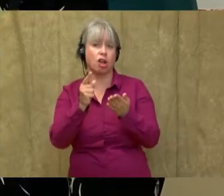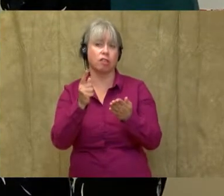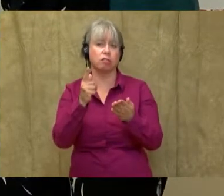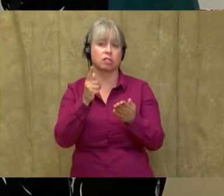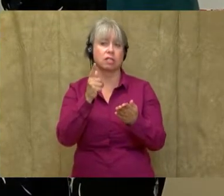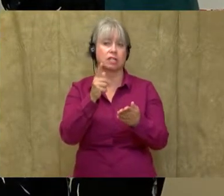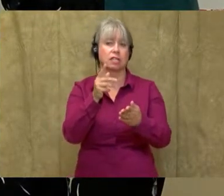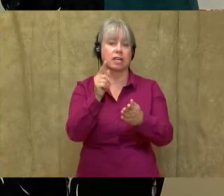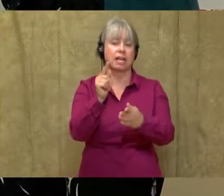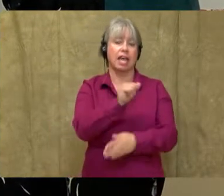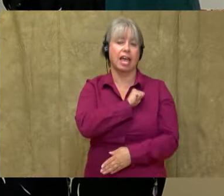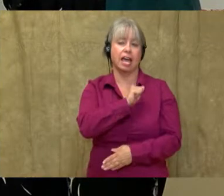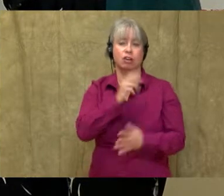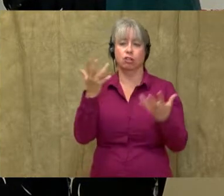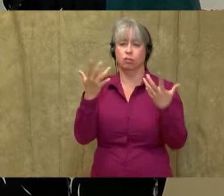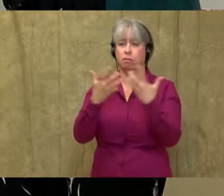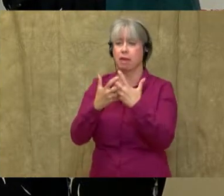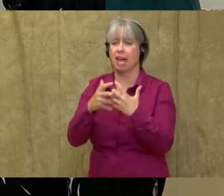a few minutes, okay?